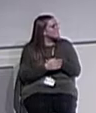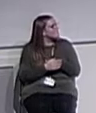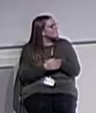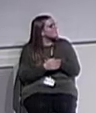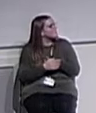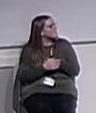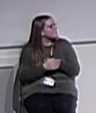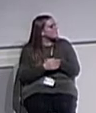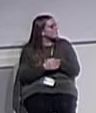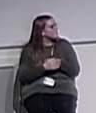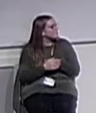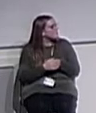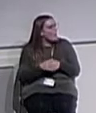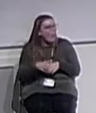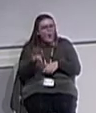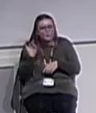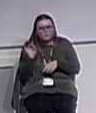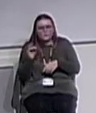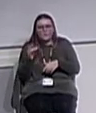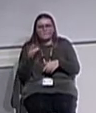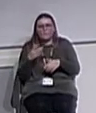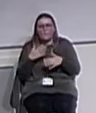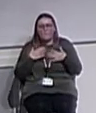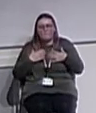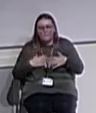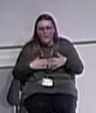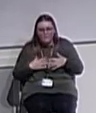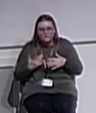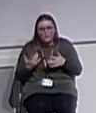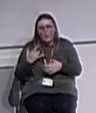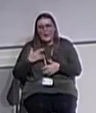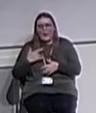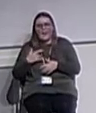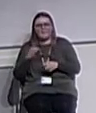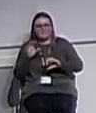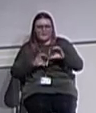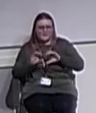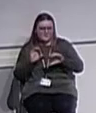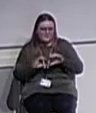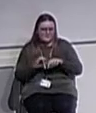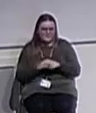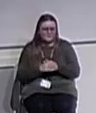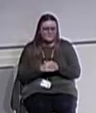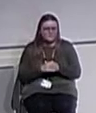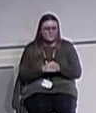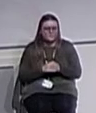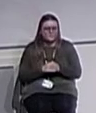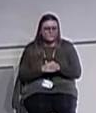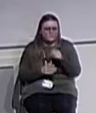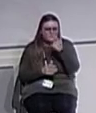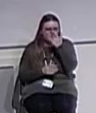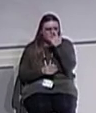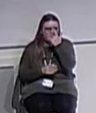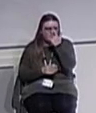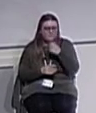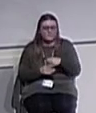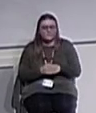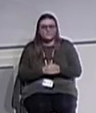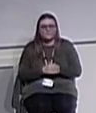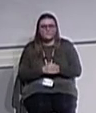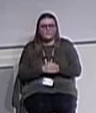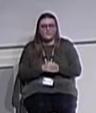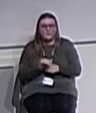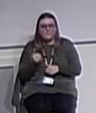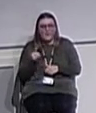biology or if you're doing life sciences. So of course, this may be a reason why you would opt